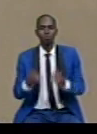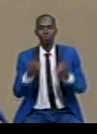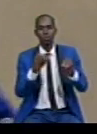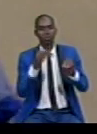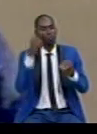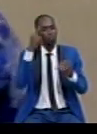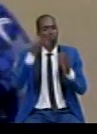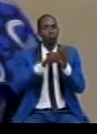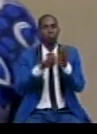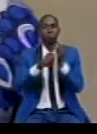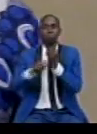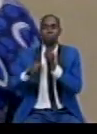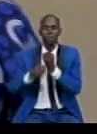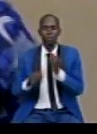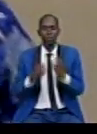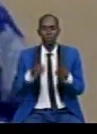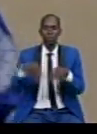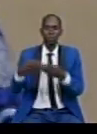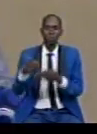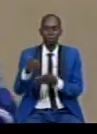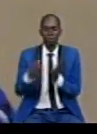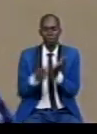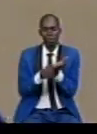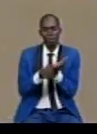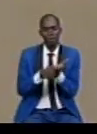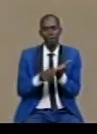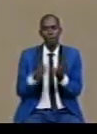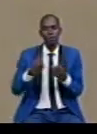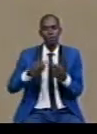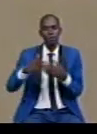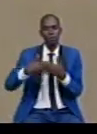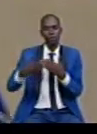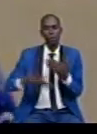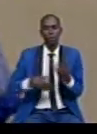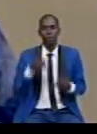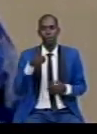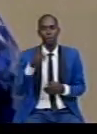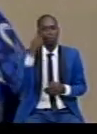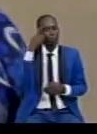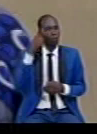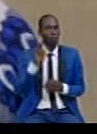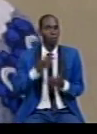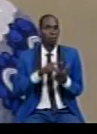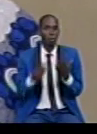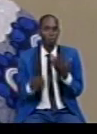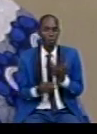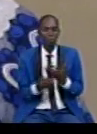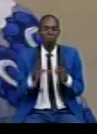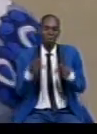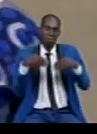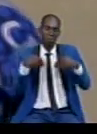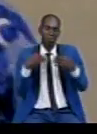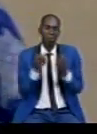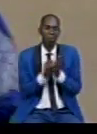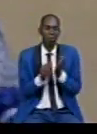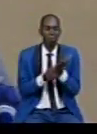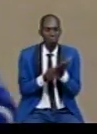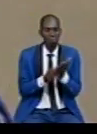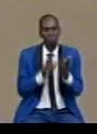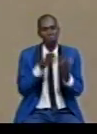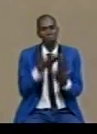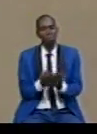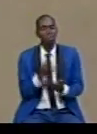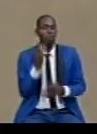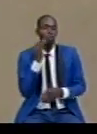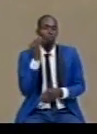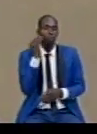So they gave me a tract and invited me for their crusade. Then I collected the tract, I got home. The